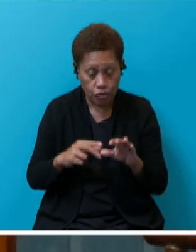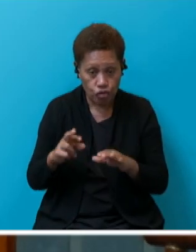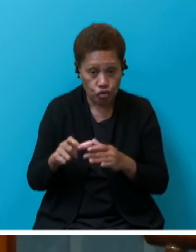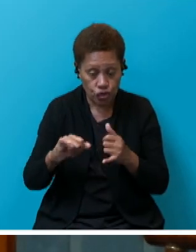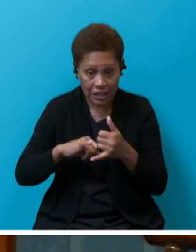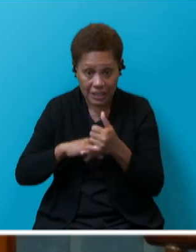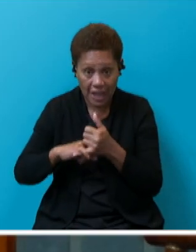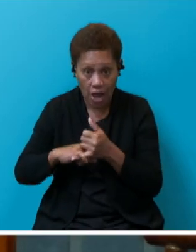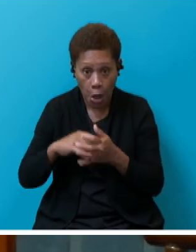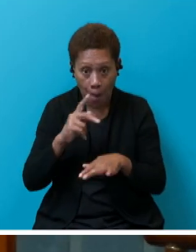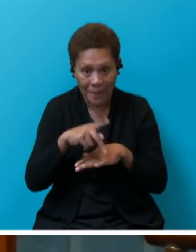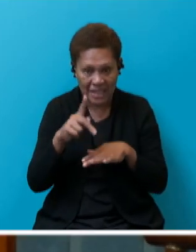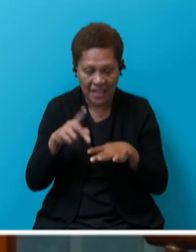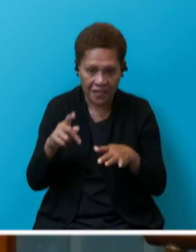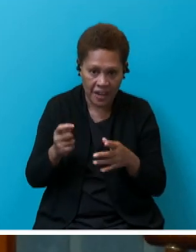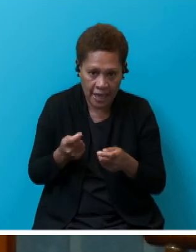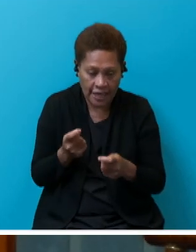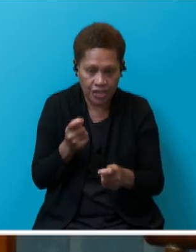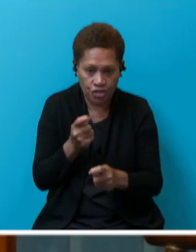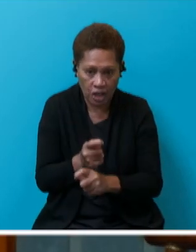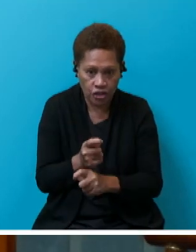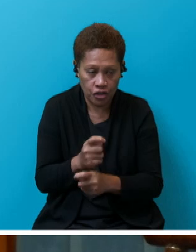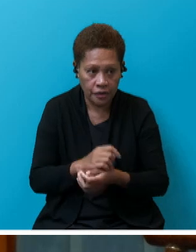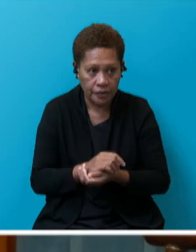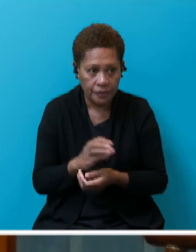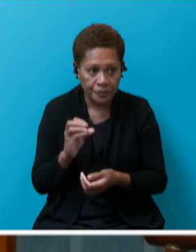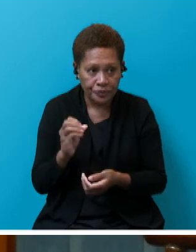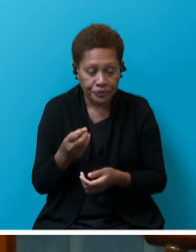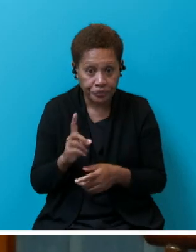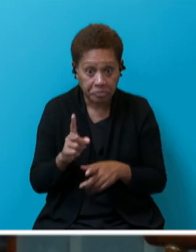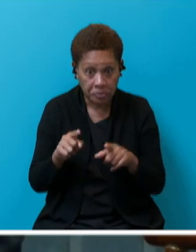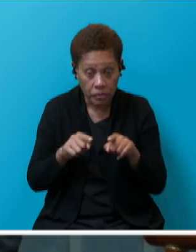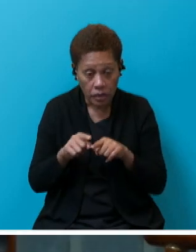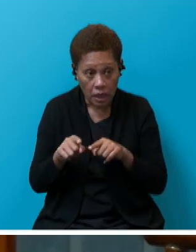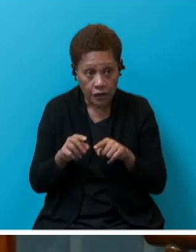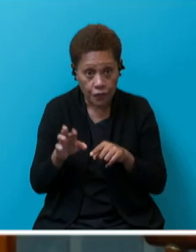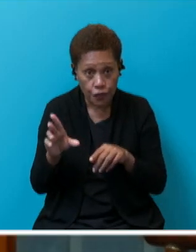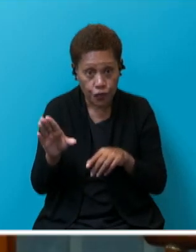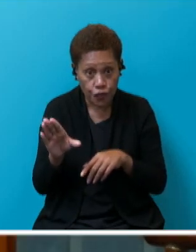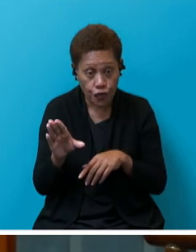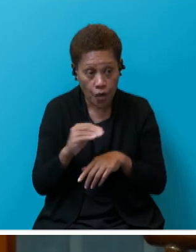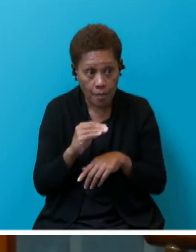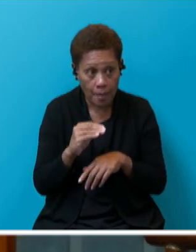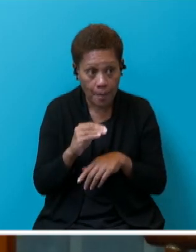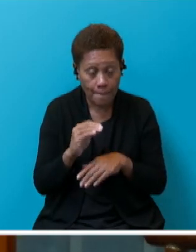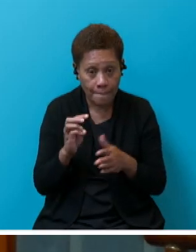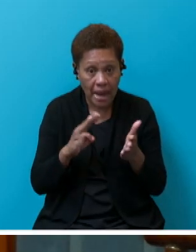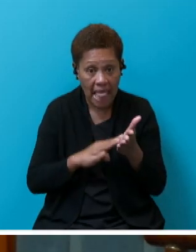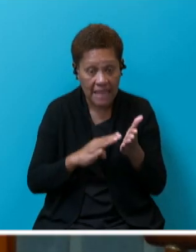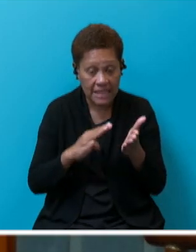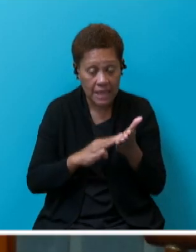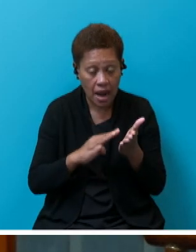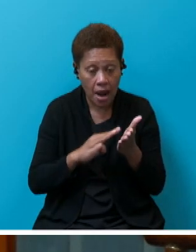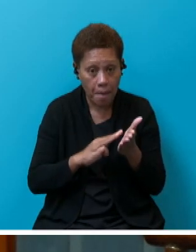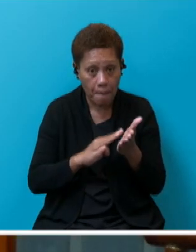Exchange. Mr. Speaker, sir, a lesson from Malaysia. While activating this component of the